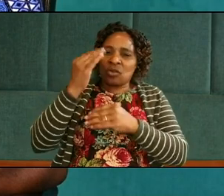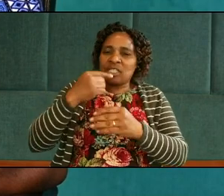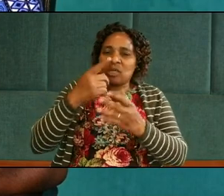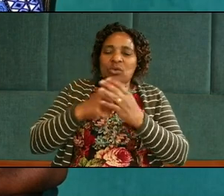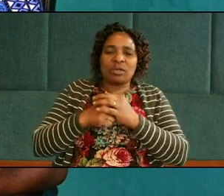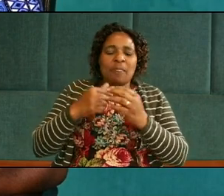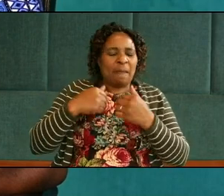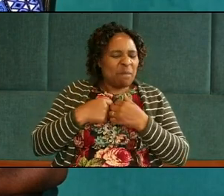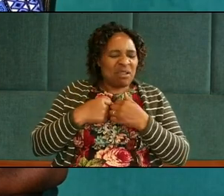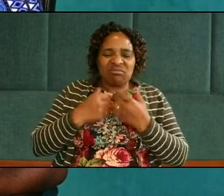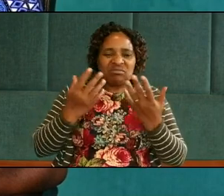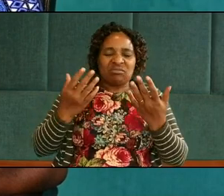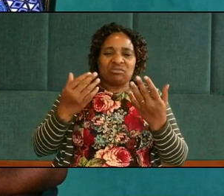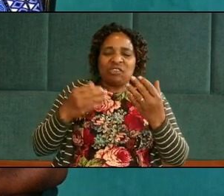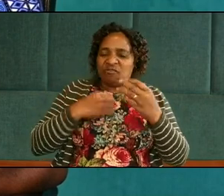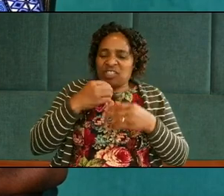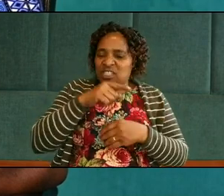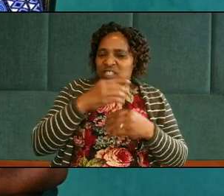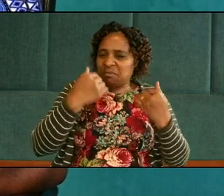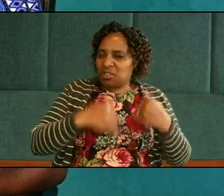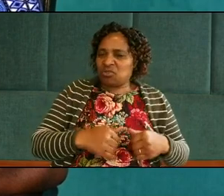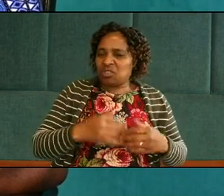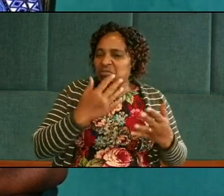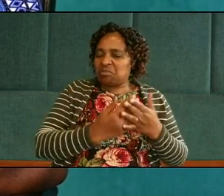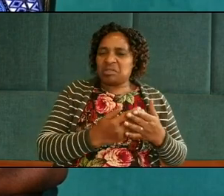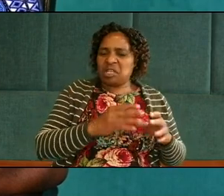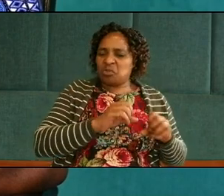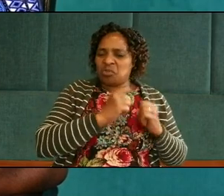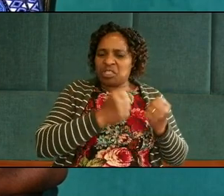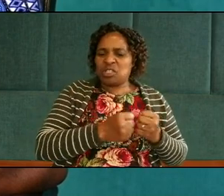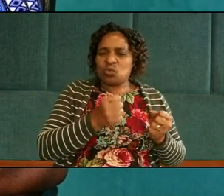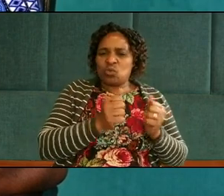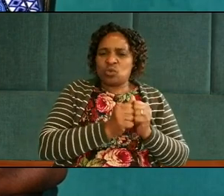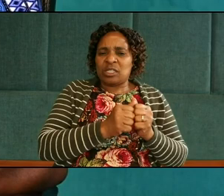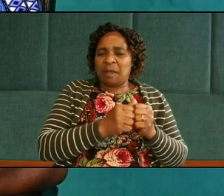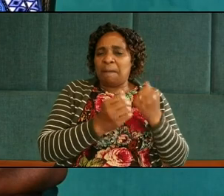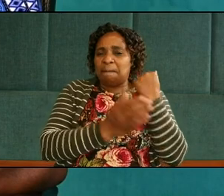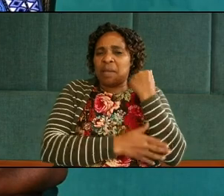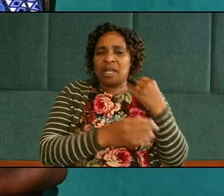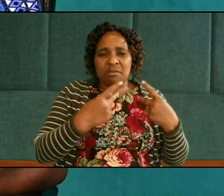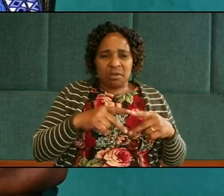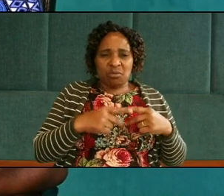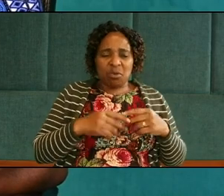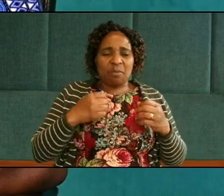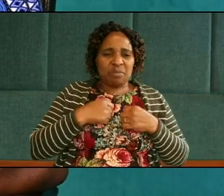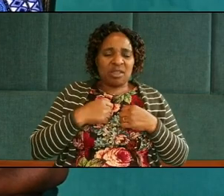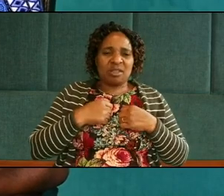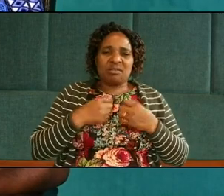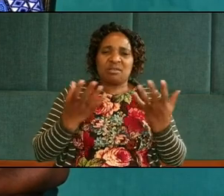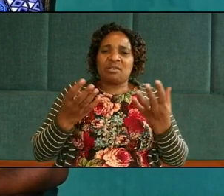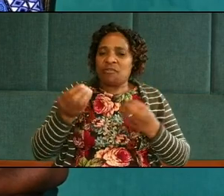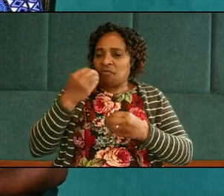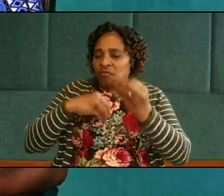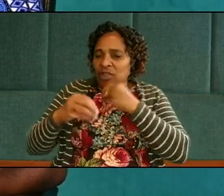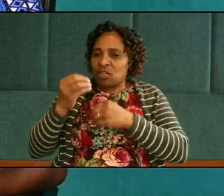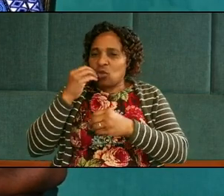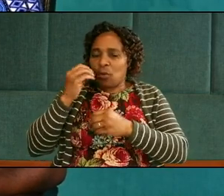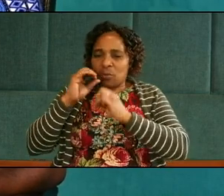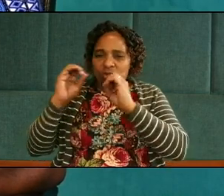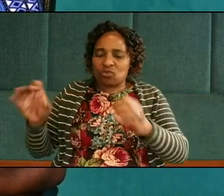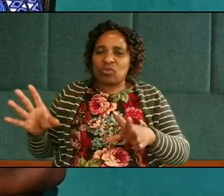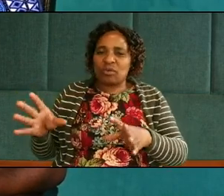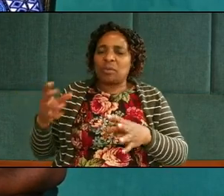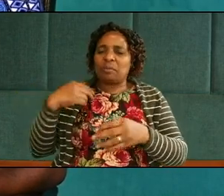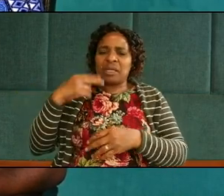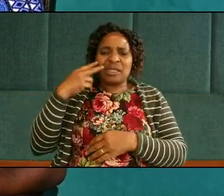no, I don't want to visit that person. Mm-hmm. They're in prison. I don't want to associate myself with bad people. I don't want to feed that homeless guy. He's homeless. He's dirty. I